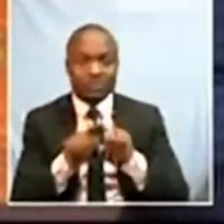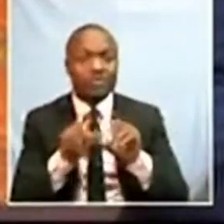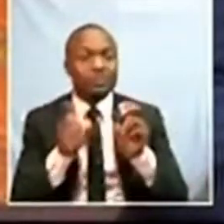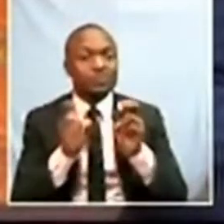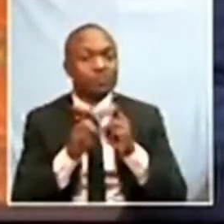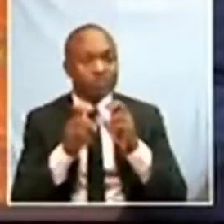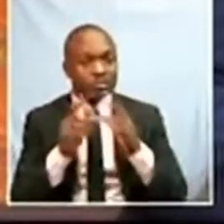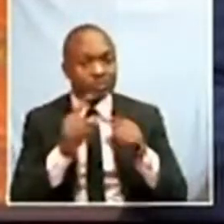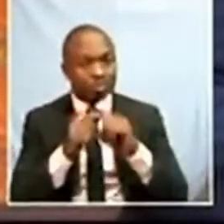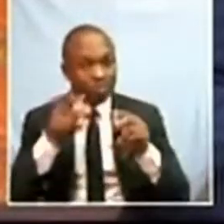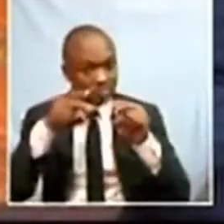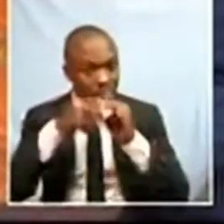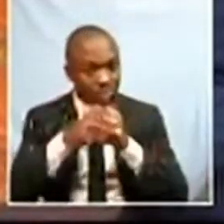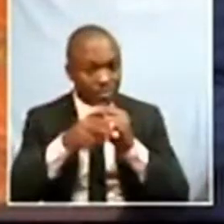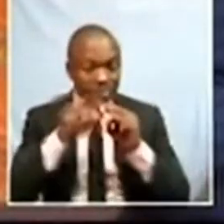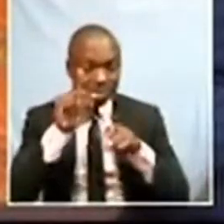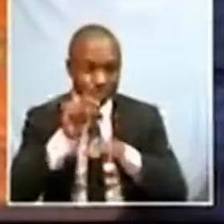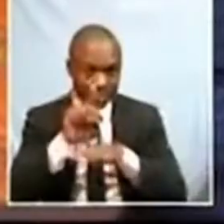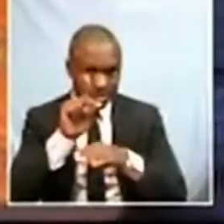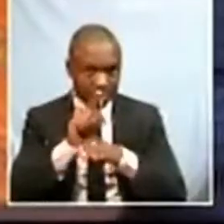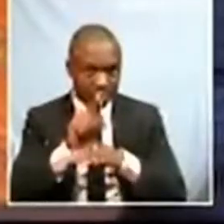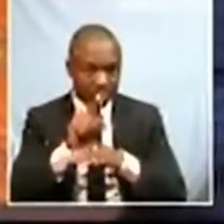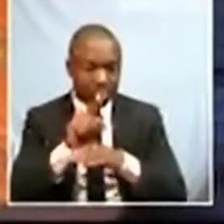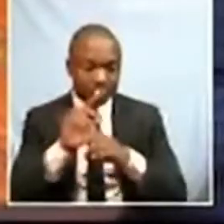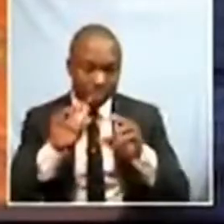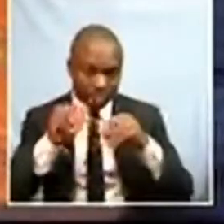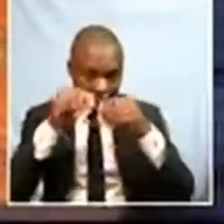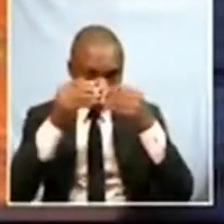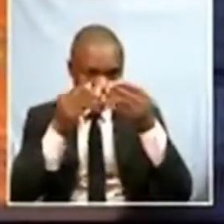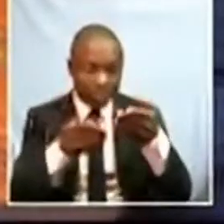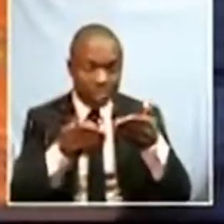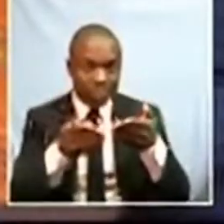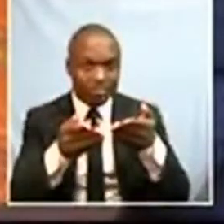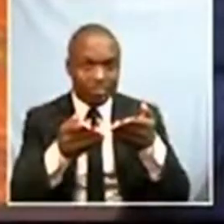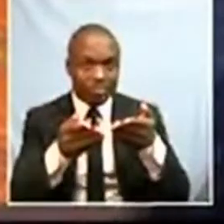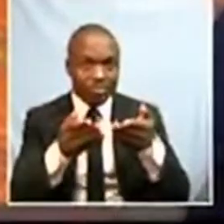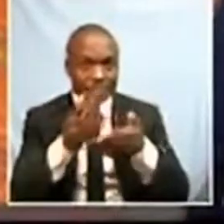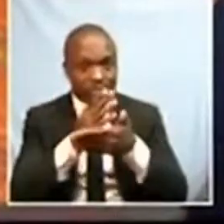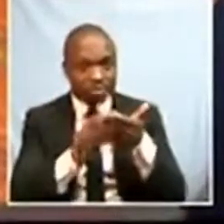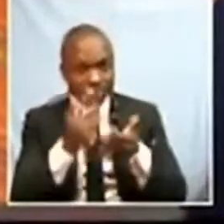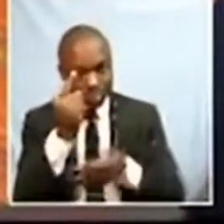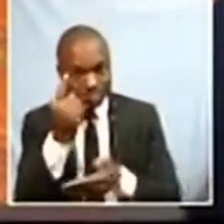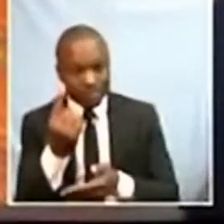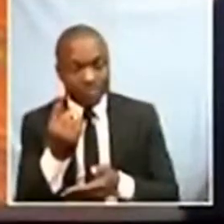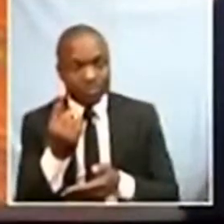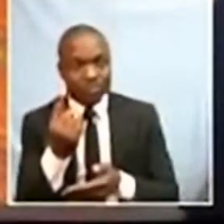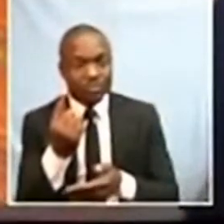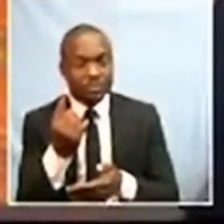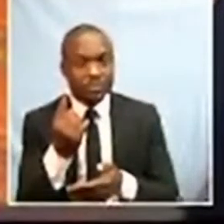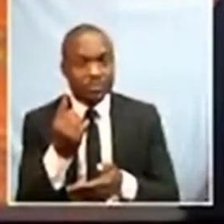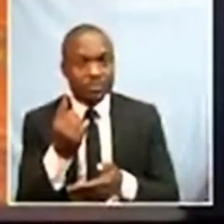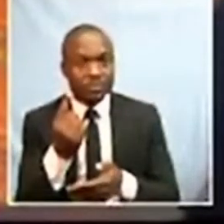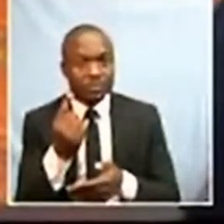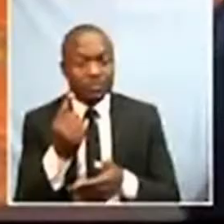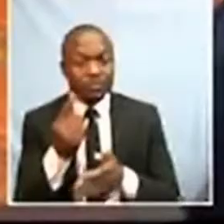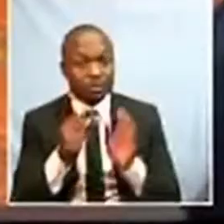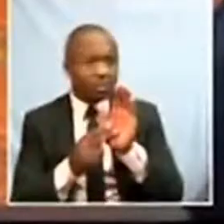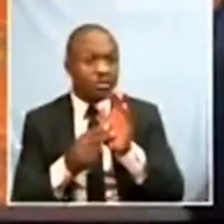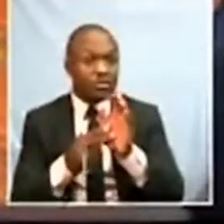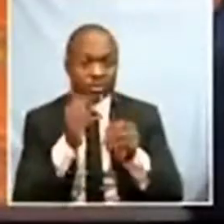to terminate the projects and award to someone who showed willingness to